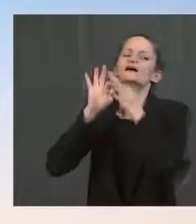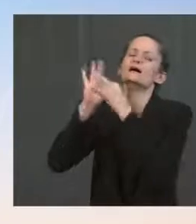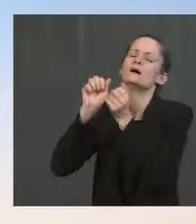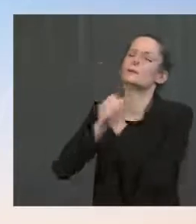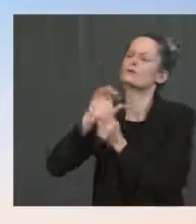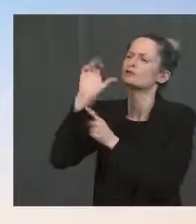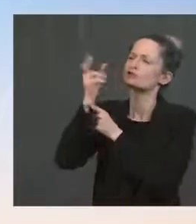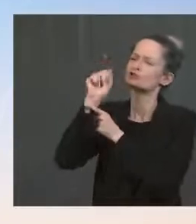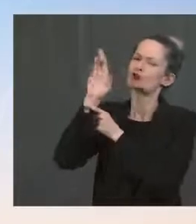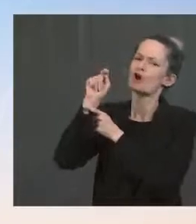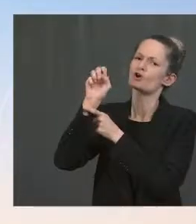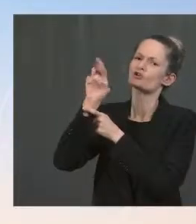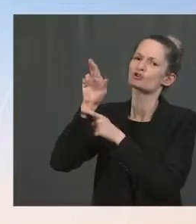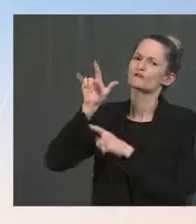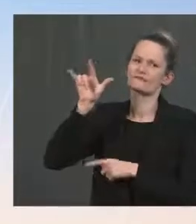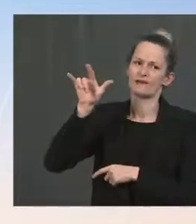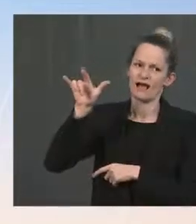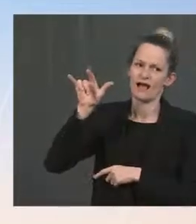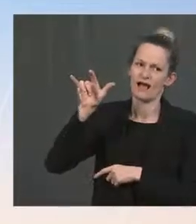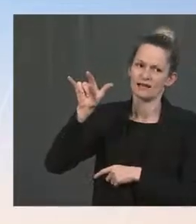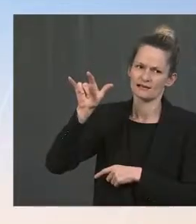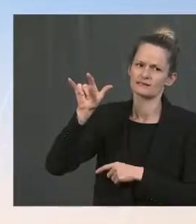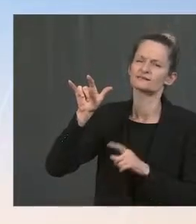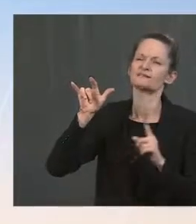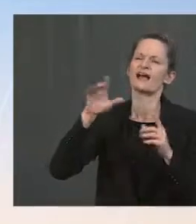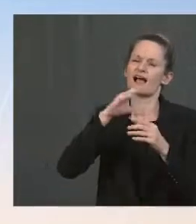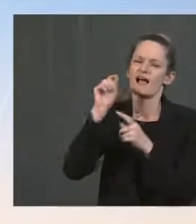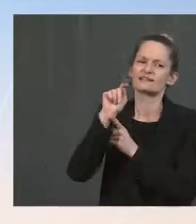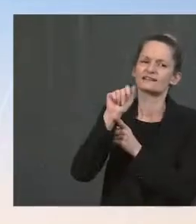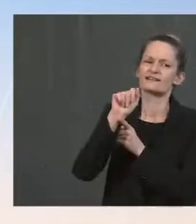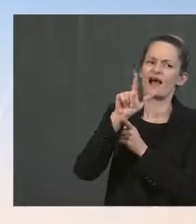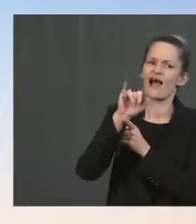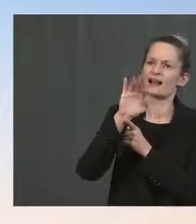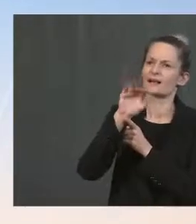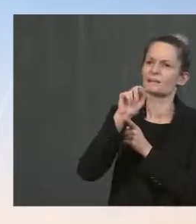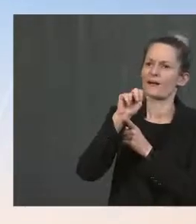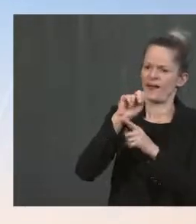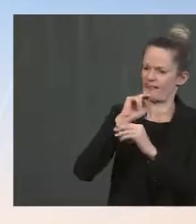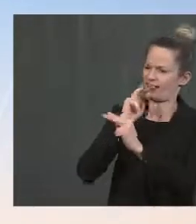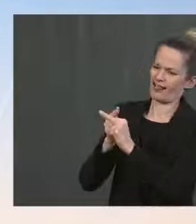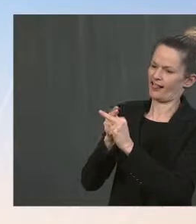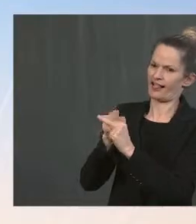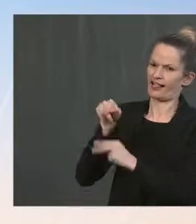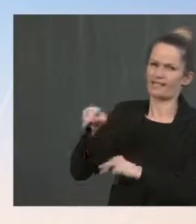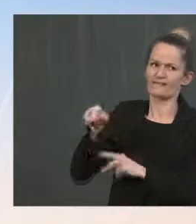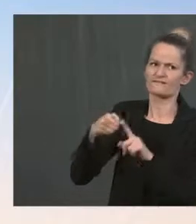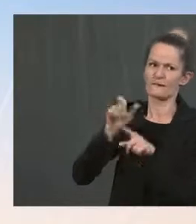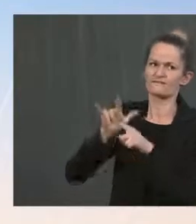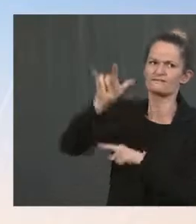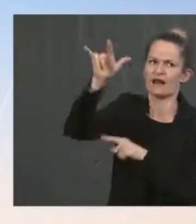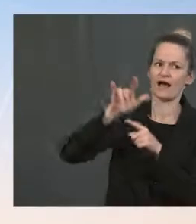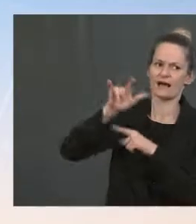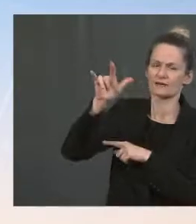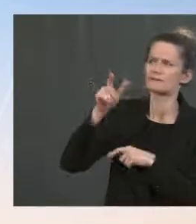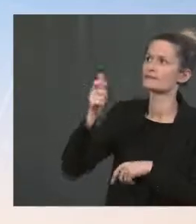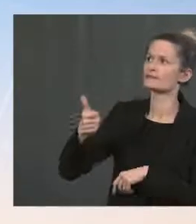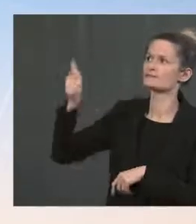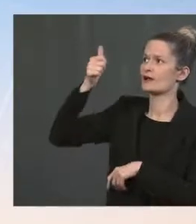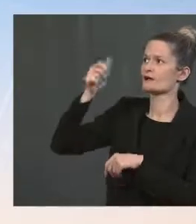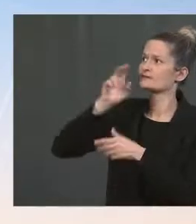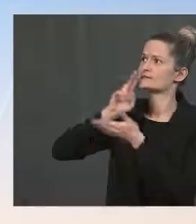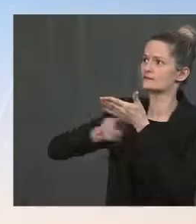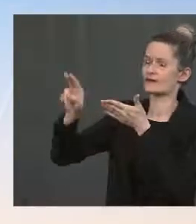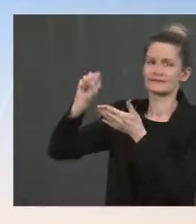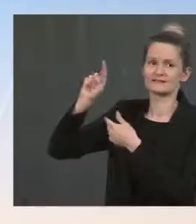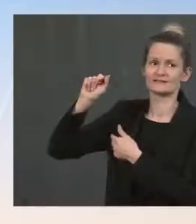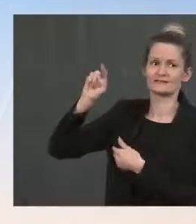in Afghanistan, the Secretary of State said there are limits to what we can do without personnel on the ground. Yeah. You just said we are not on the ground. You're right.